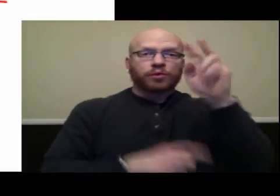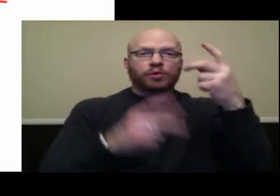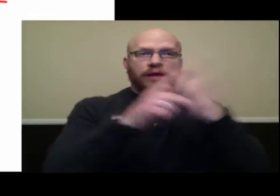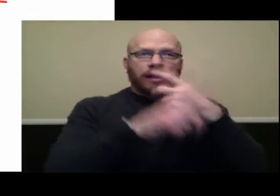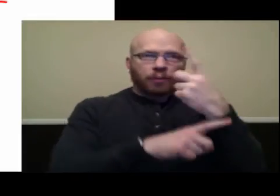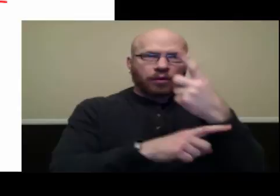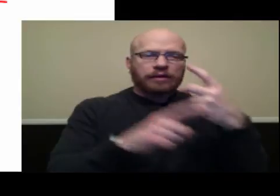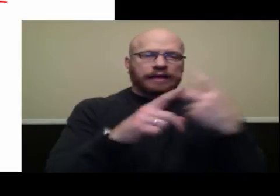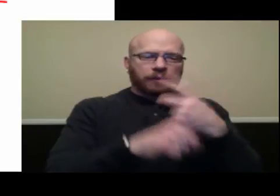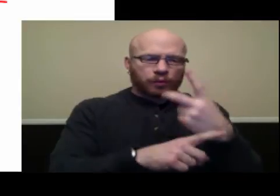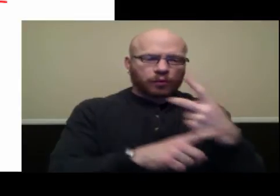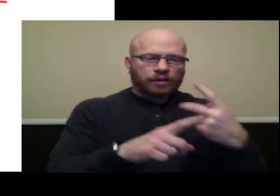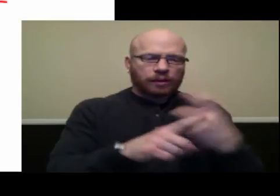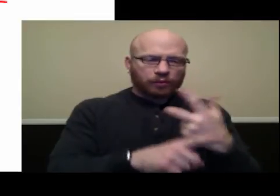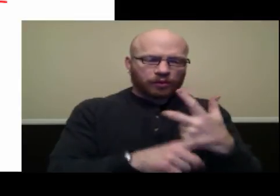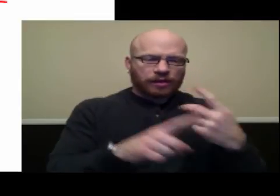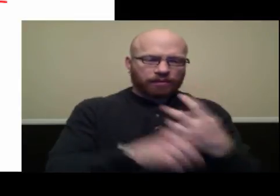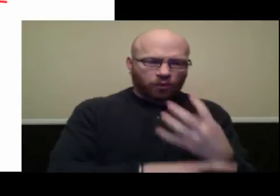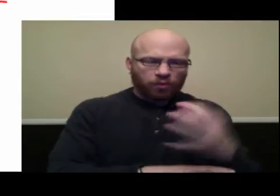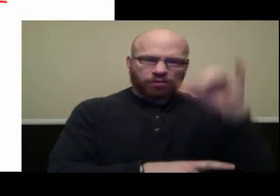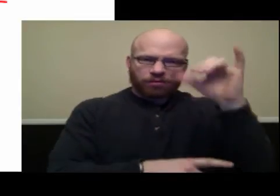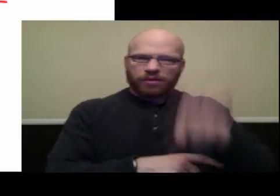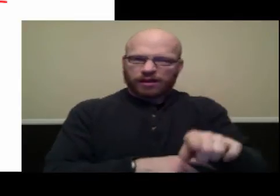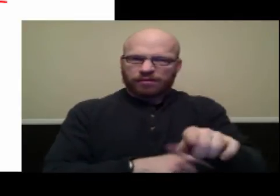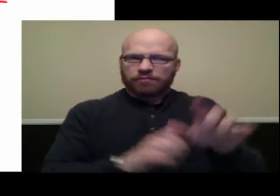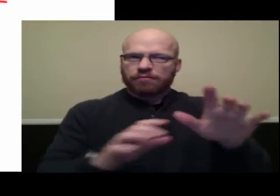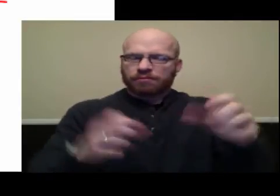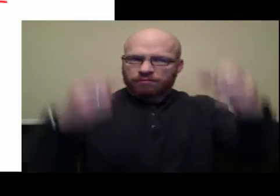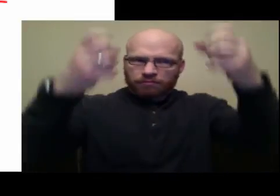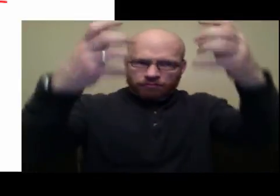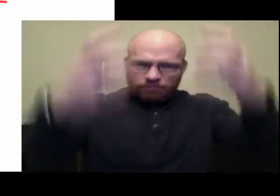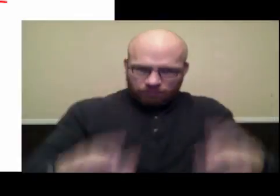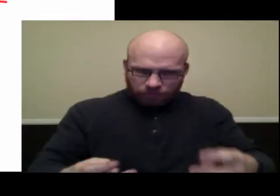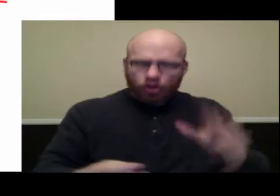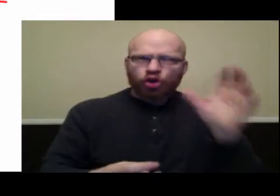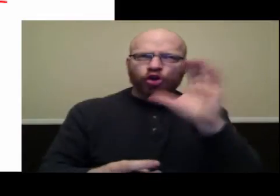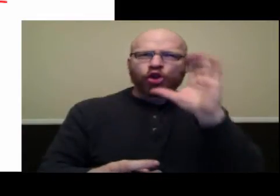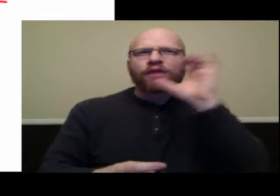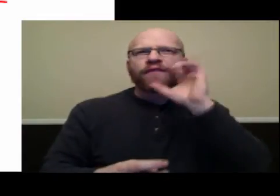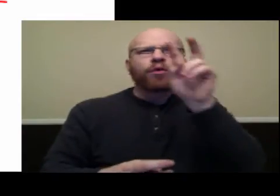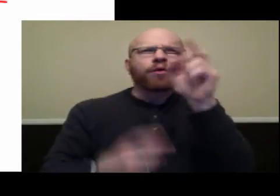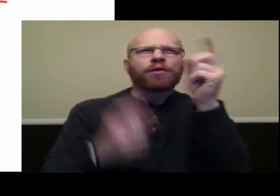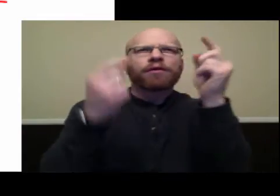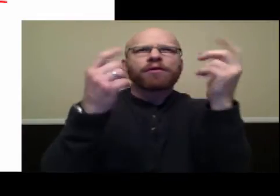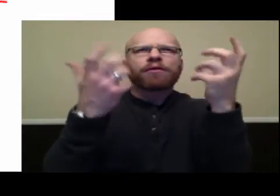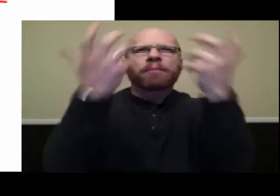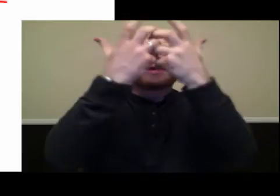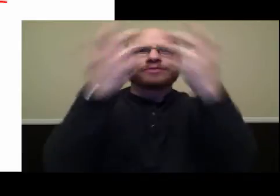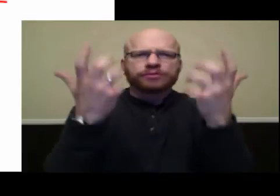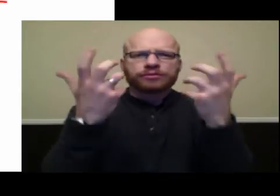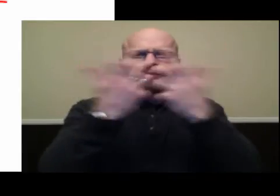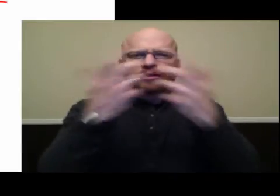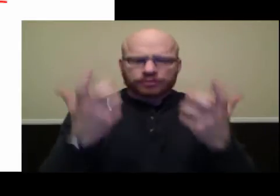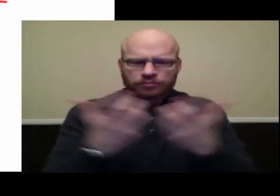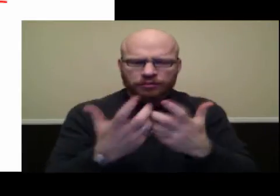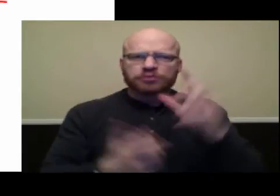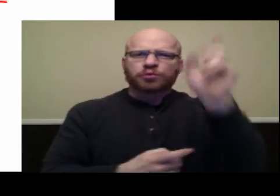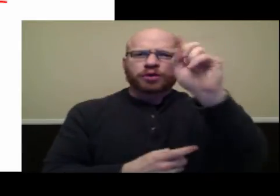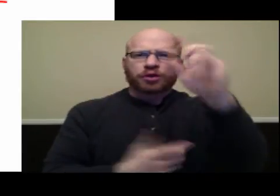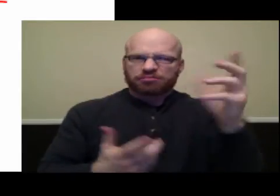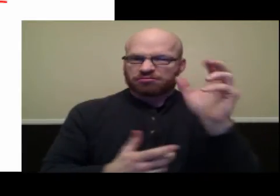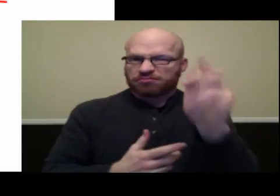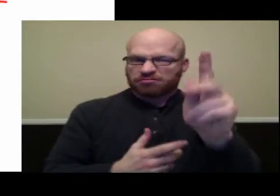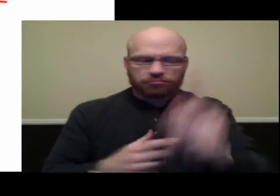2. 6 times 1, 6 times 2, 6 times 3, and then 2 times 1, 2 times 2, 2 times 3, and so